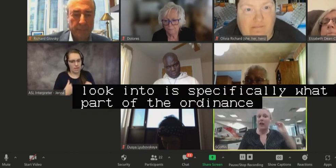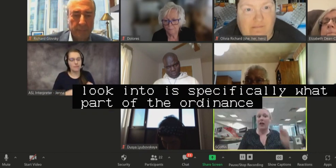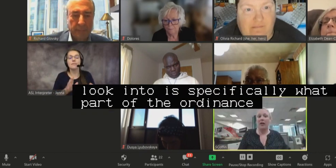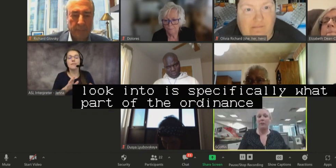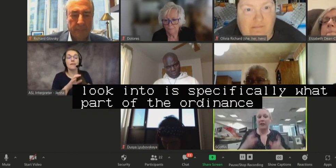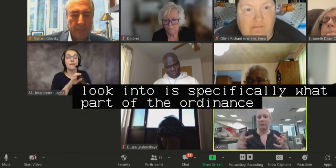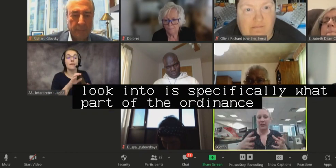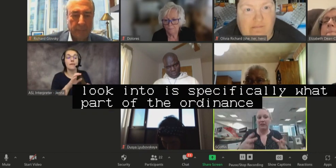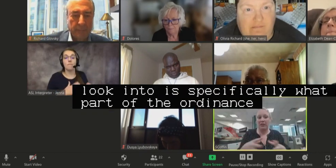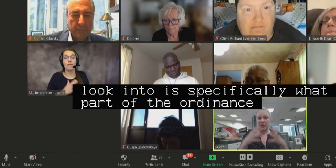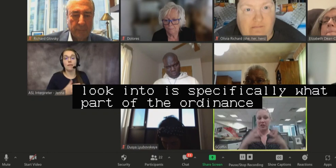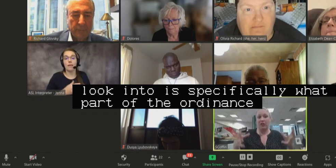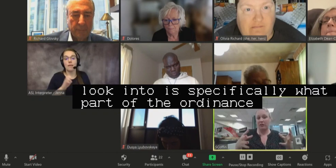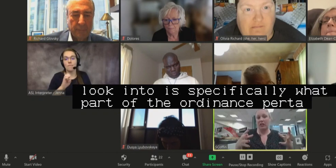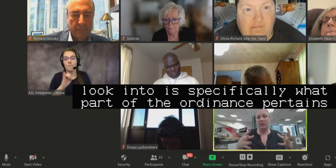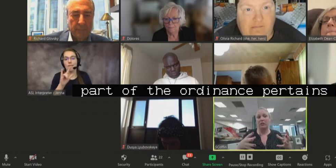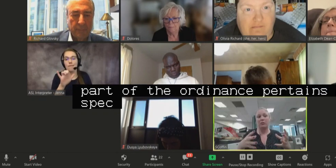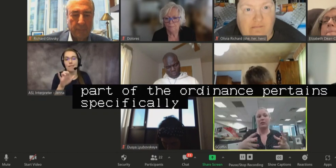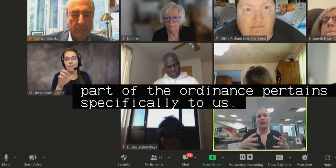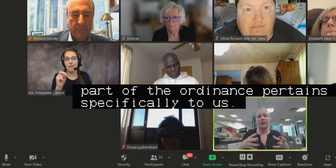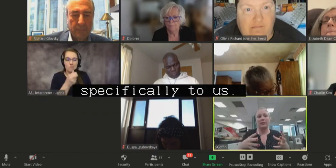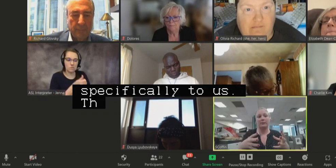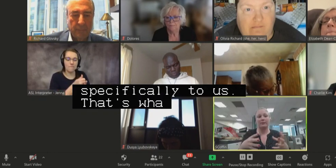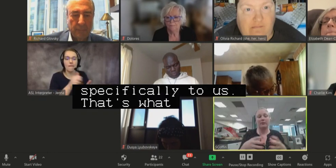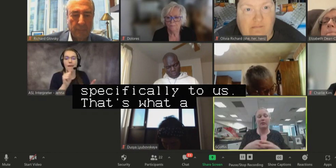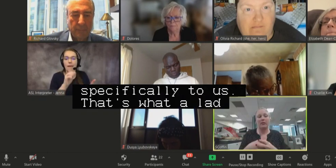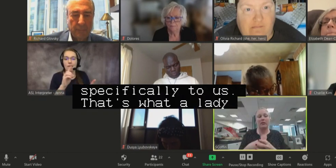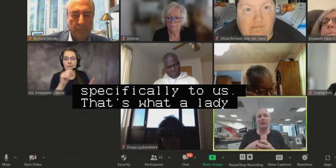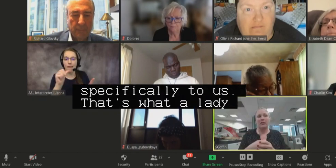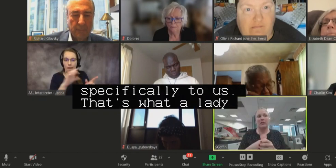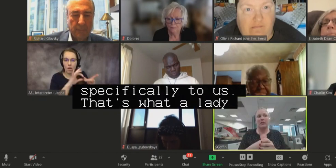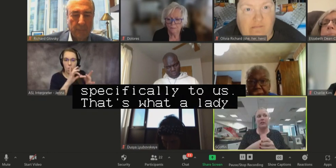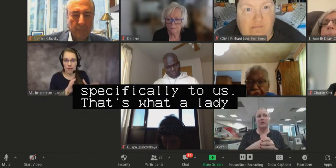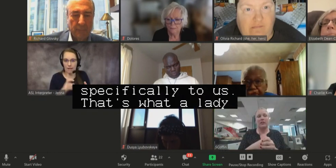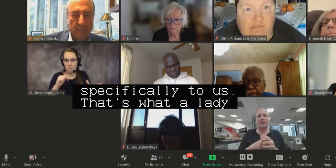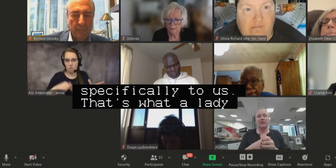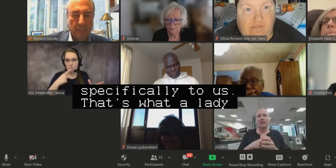coordinator, but I believe there's a large venue.